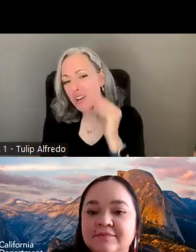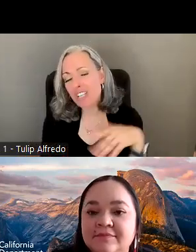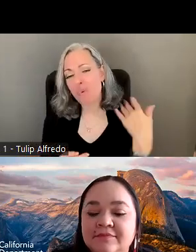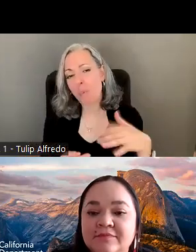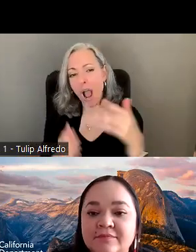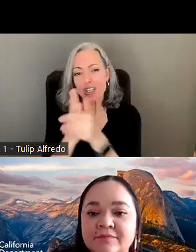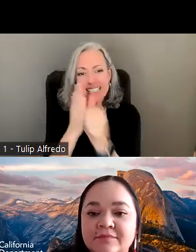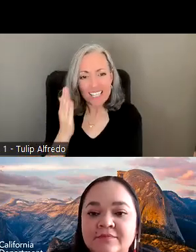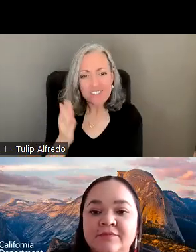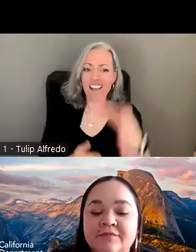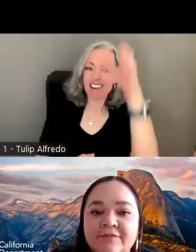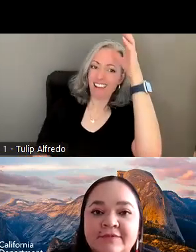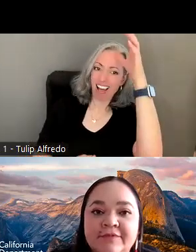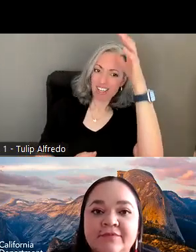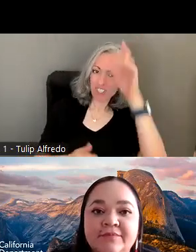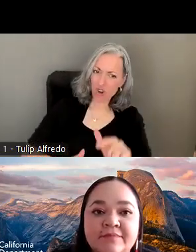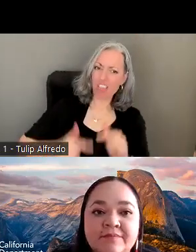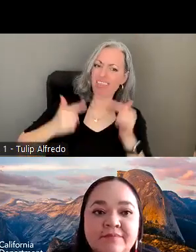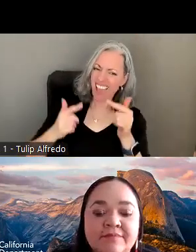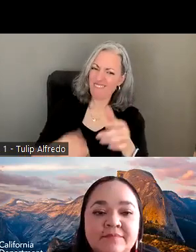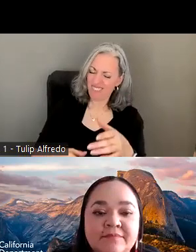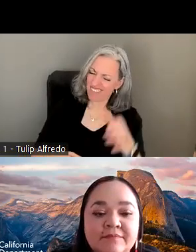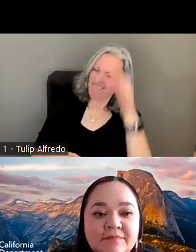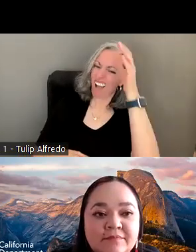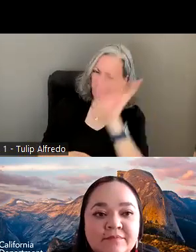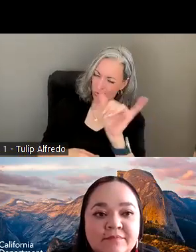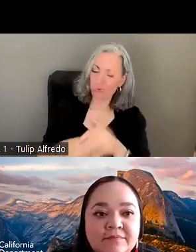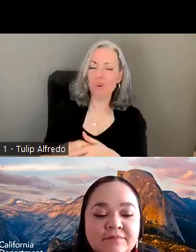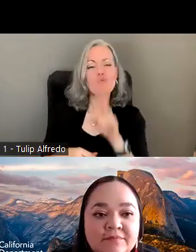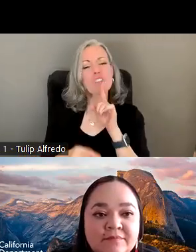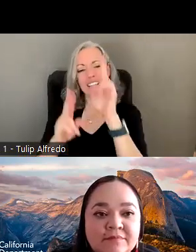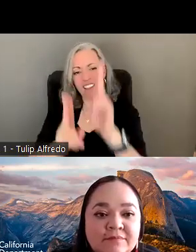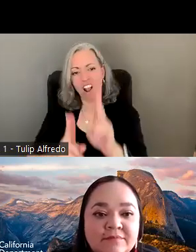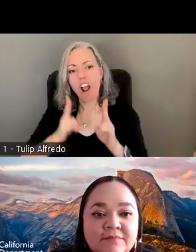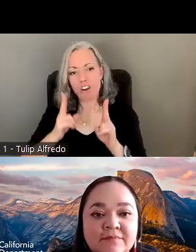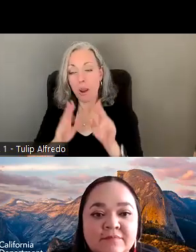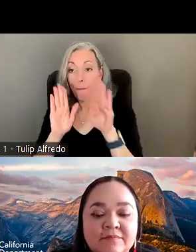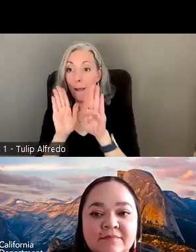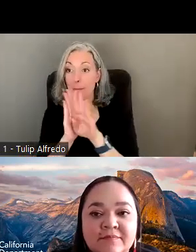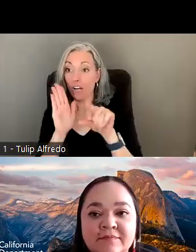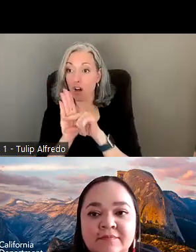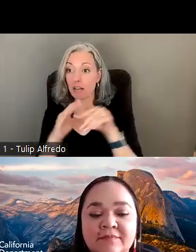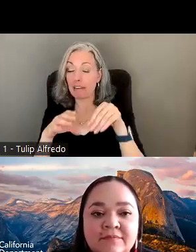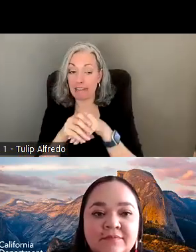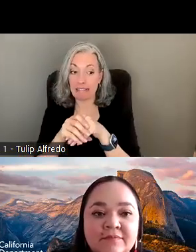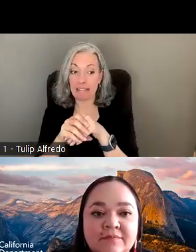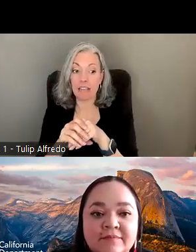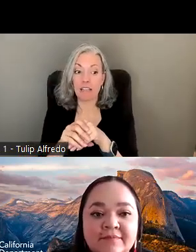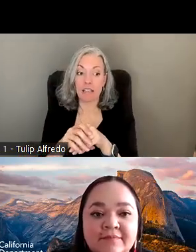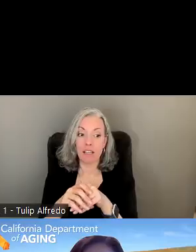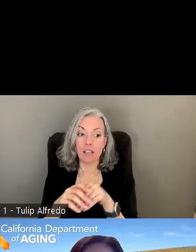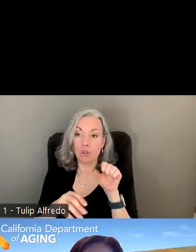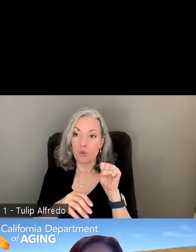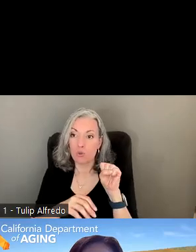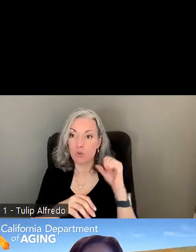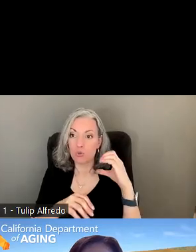head knowledge and lived knowledge. It's just an honor. My background is in sociology, and I've studied and done